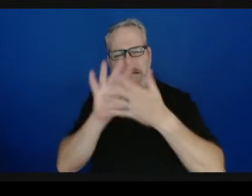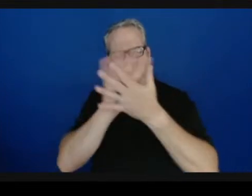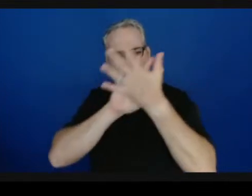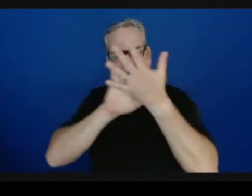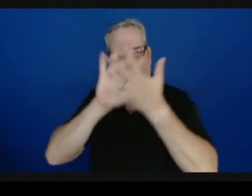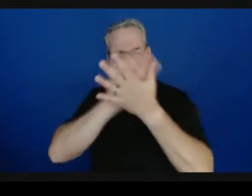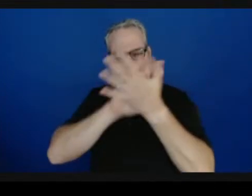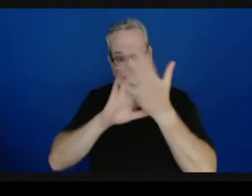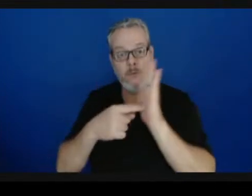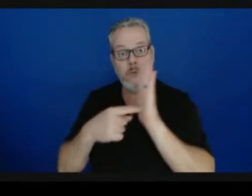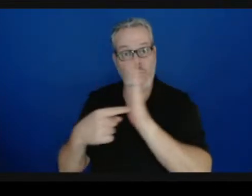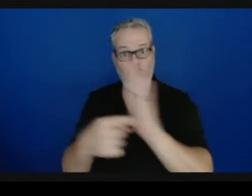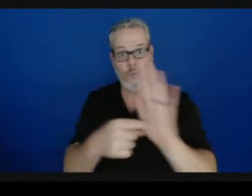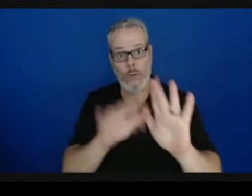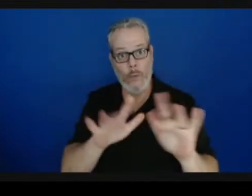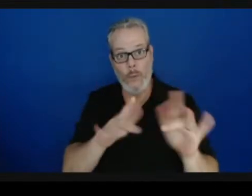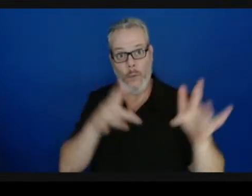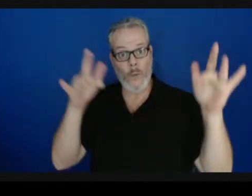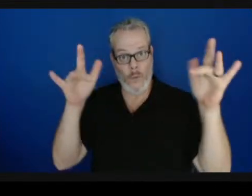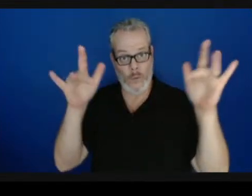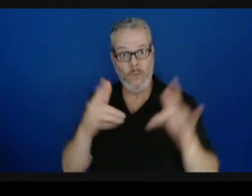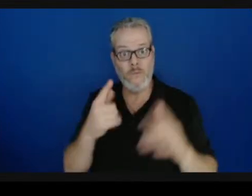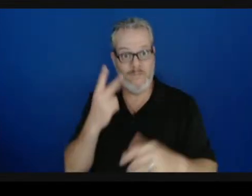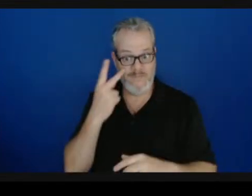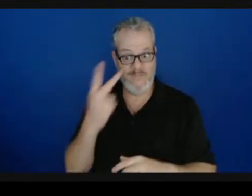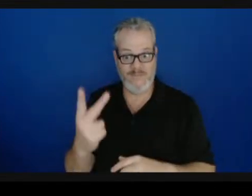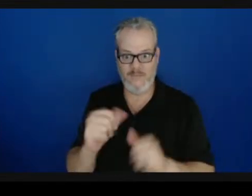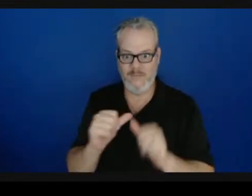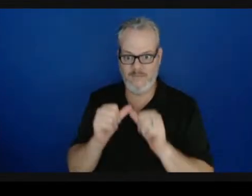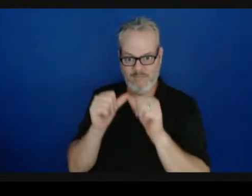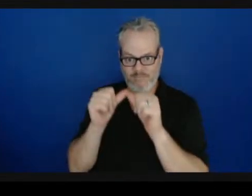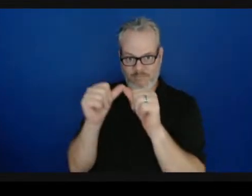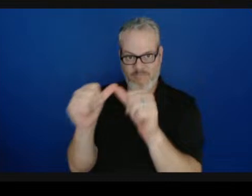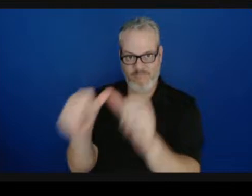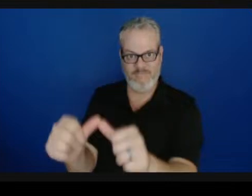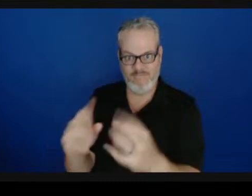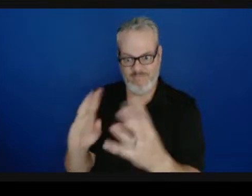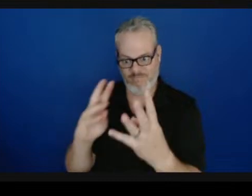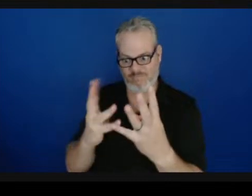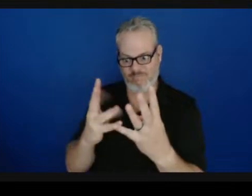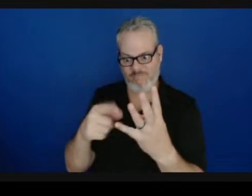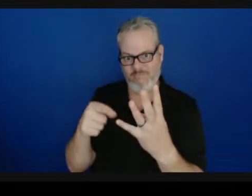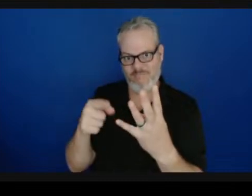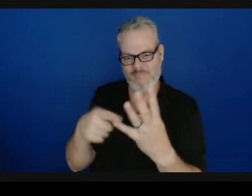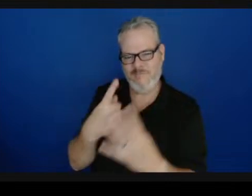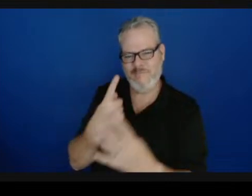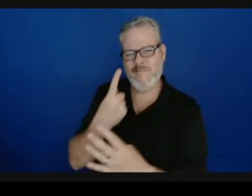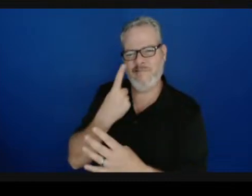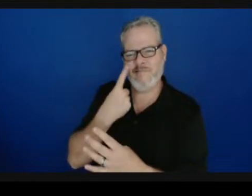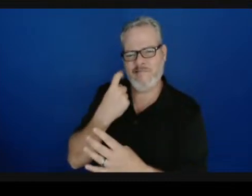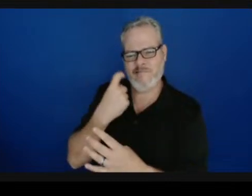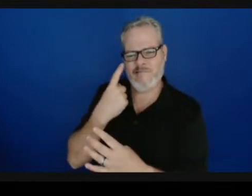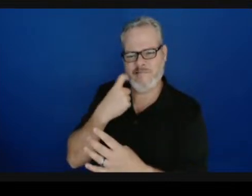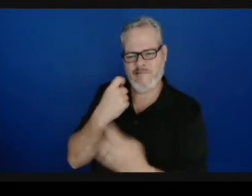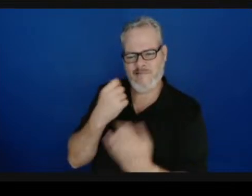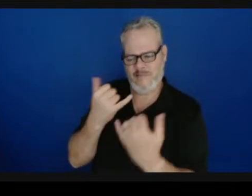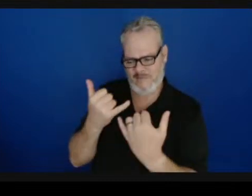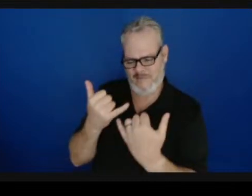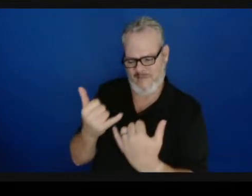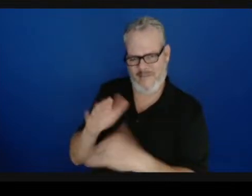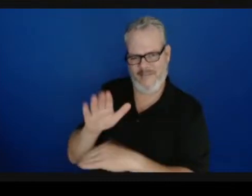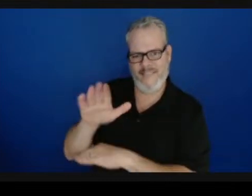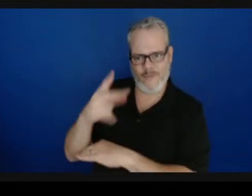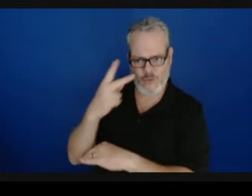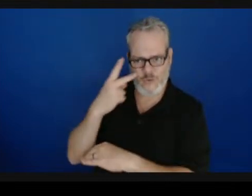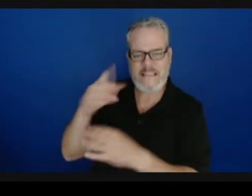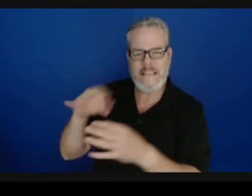not. And yeah, continuing, there it is. And one of our more recent frames earlier this afternoon, you can see some smoke